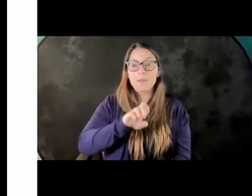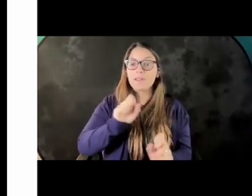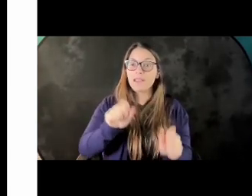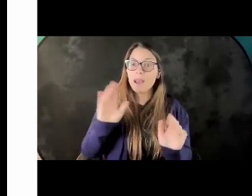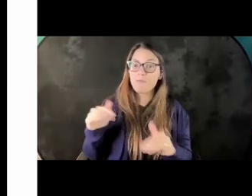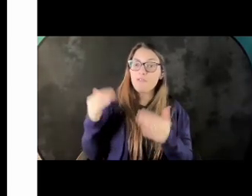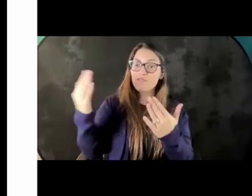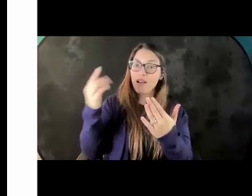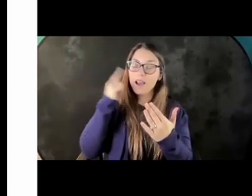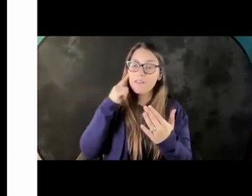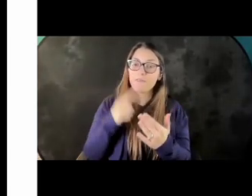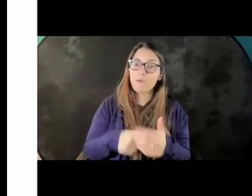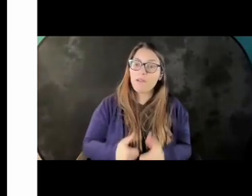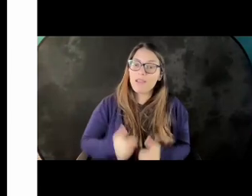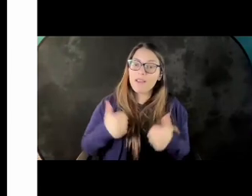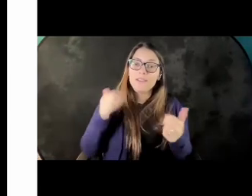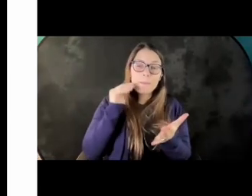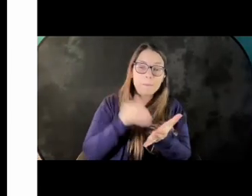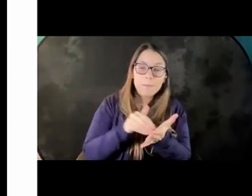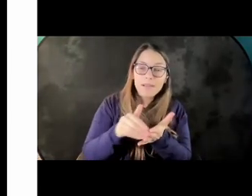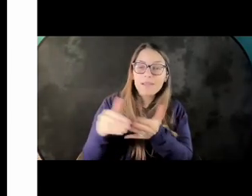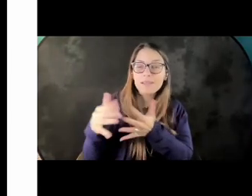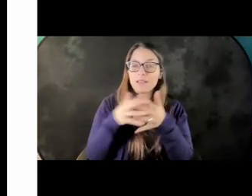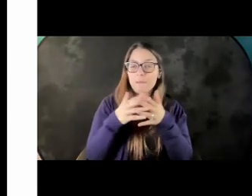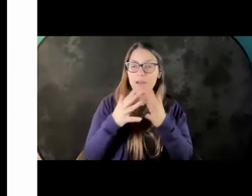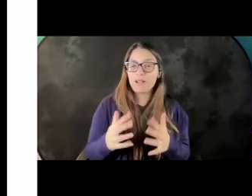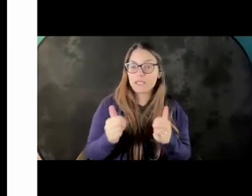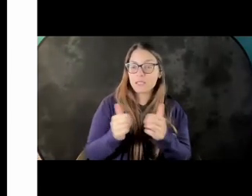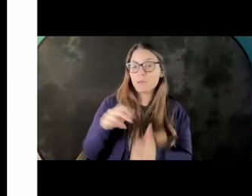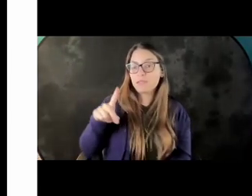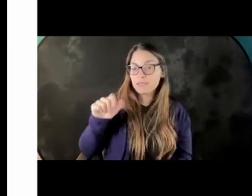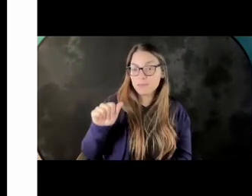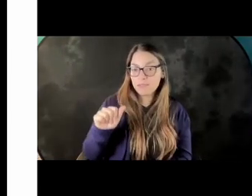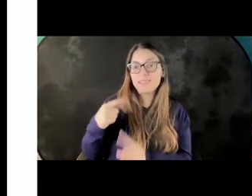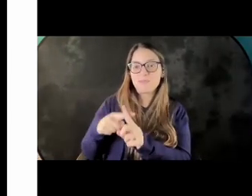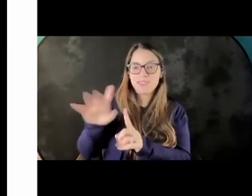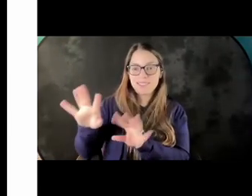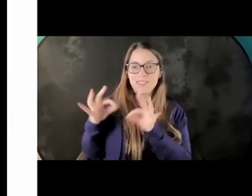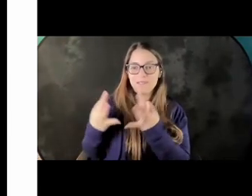of Americans with disabilities and their family members.